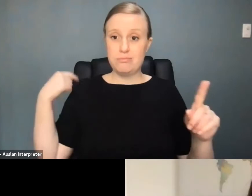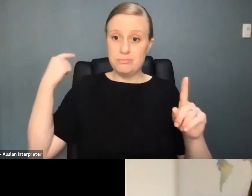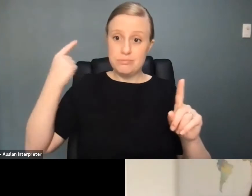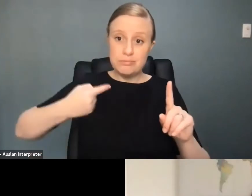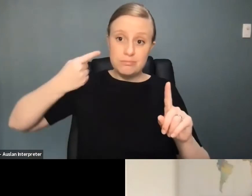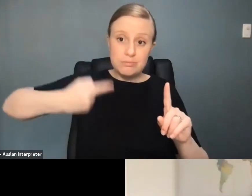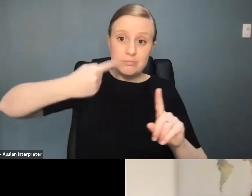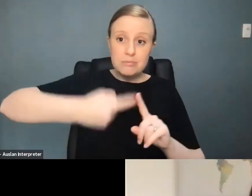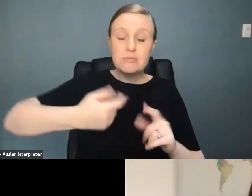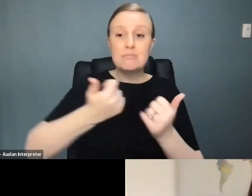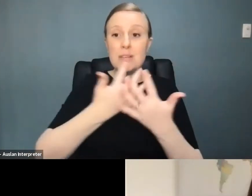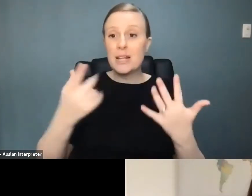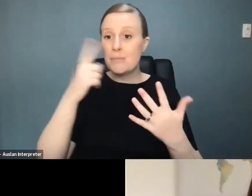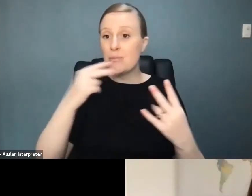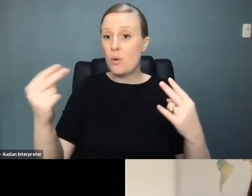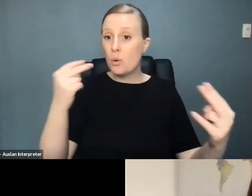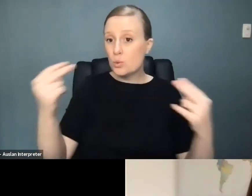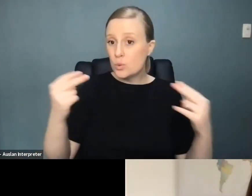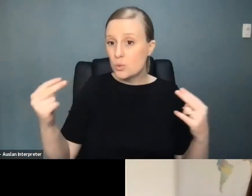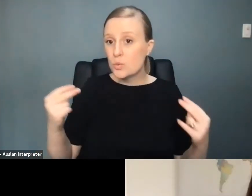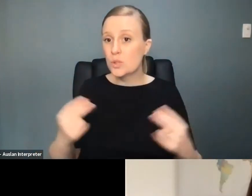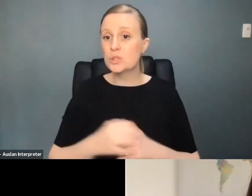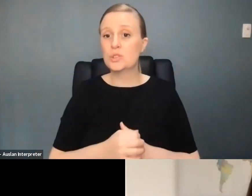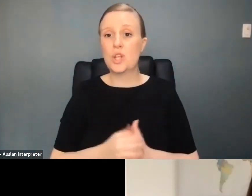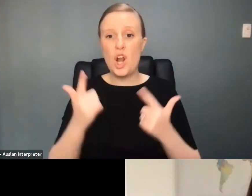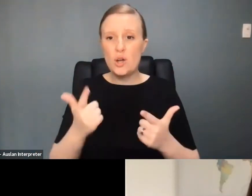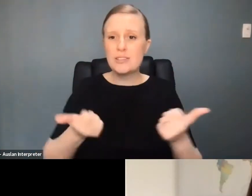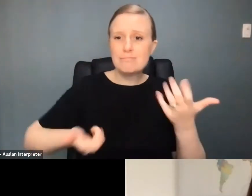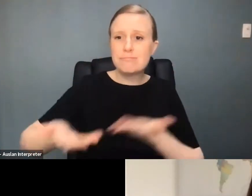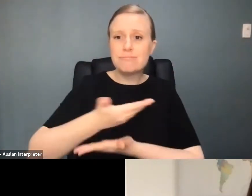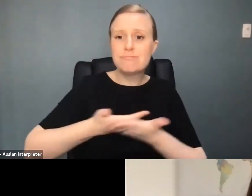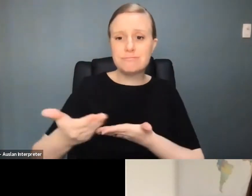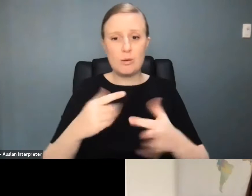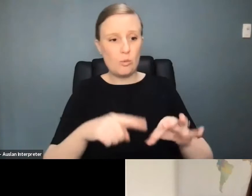very lively discussion, and a lot of very broad work